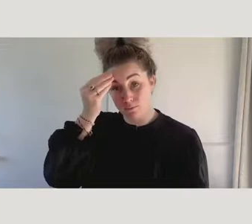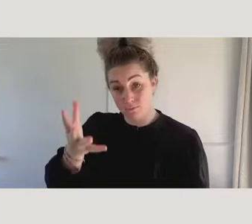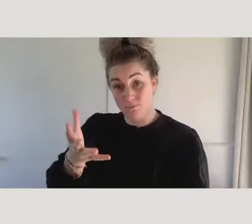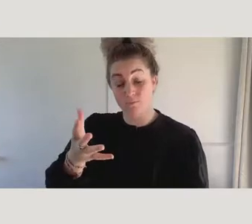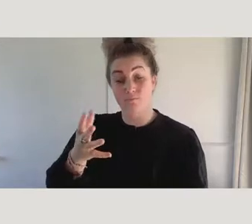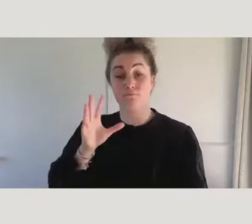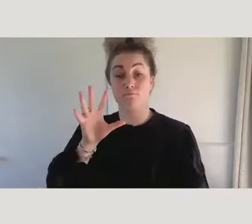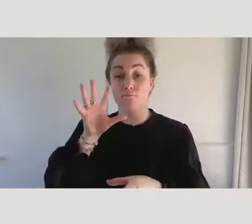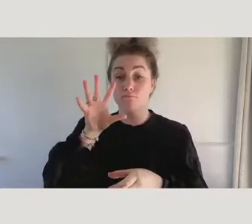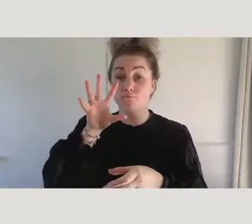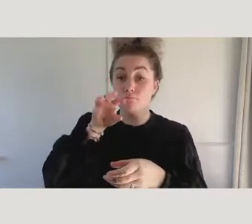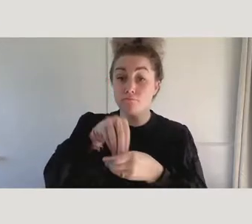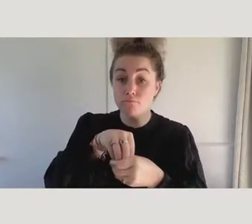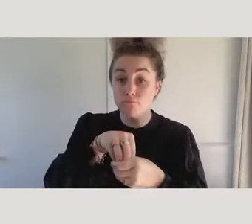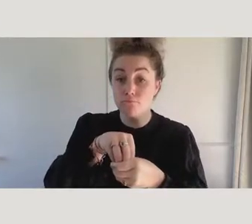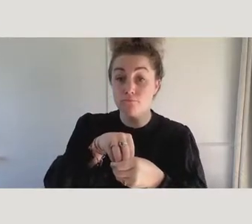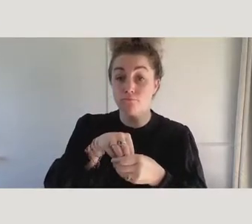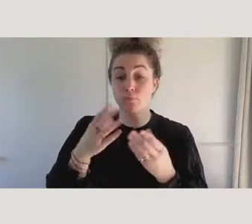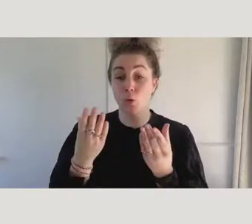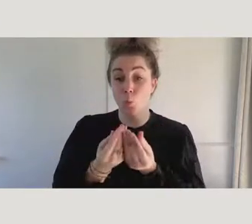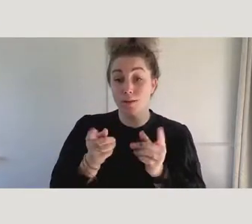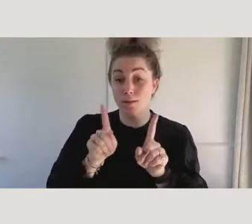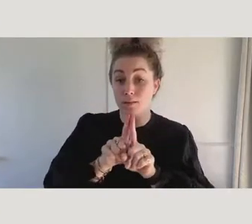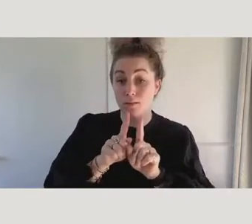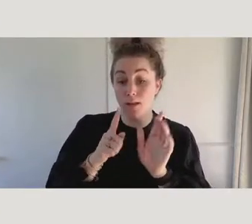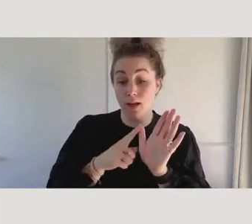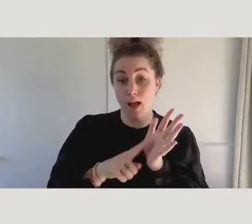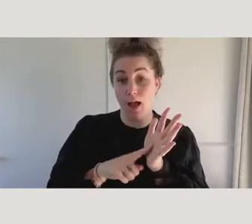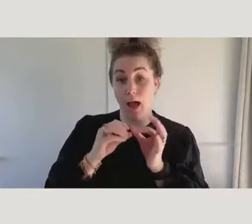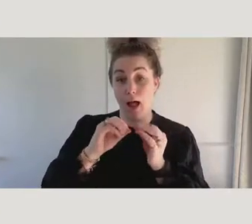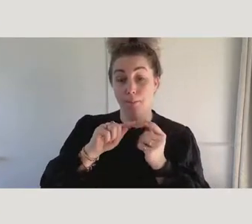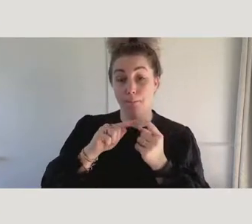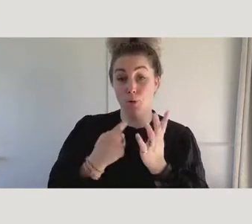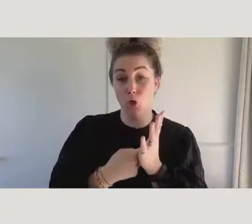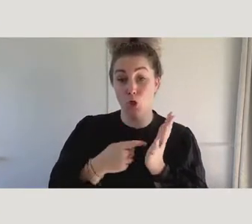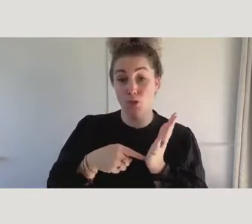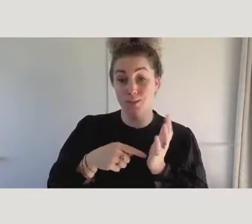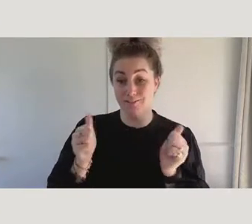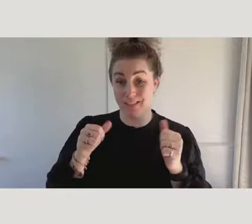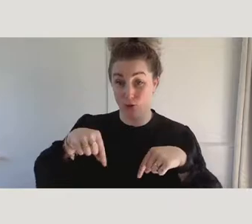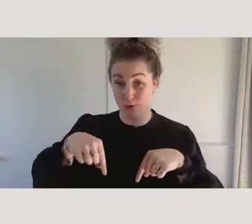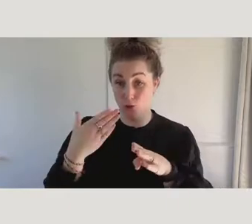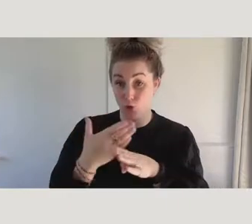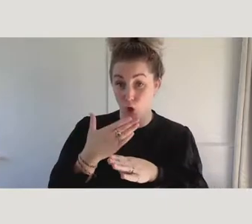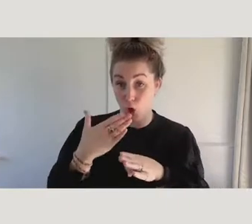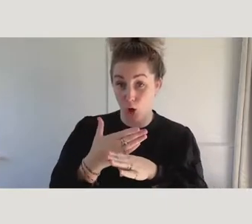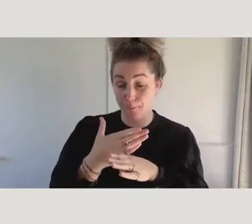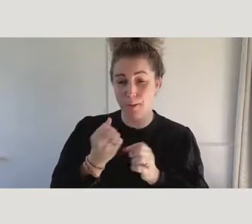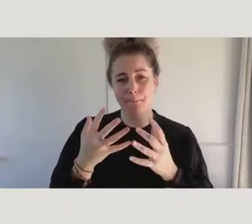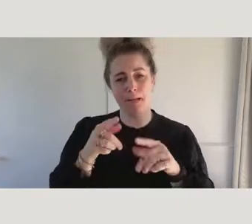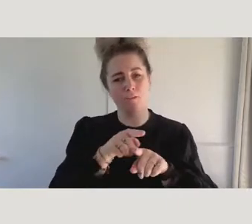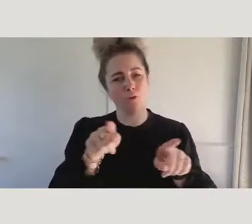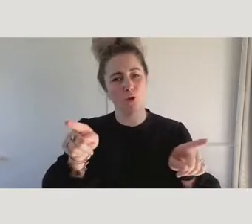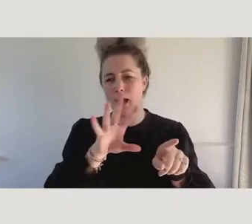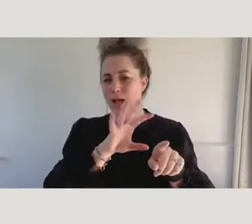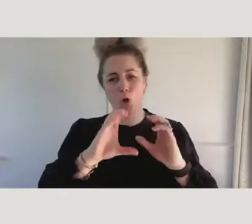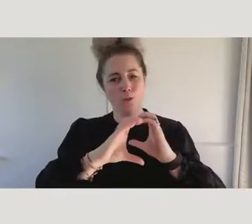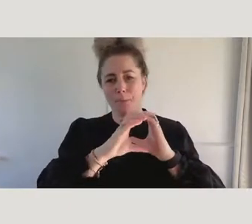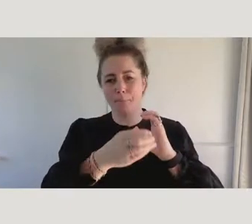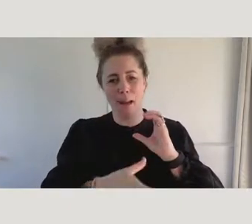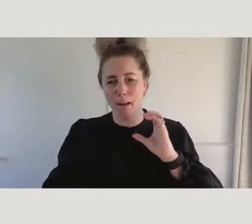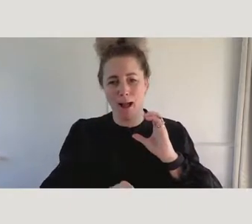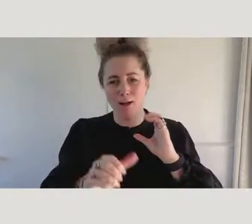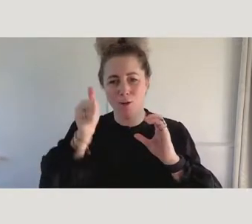joining Albert wind after he's done this job many of you are not plumbers you will know